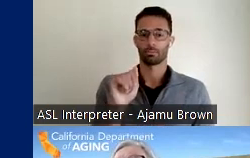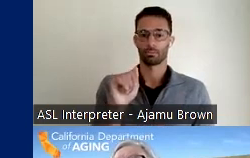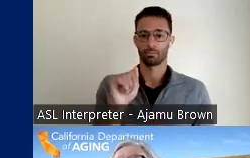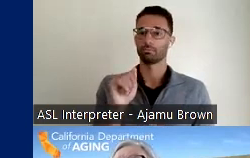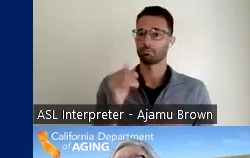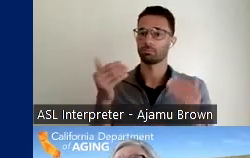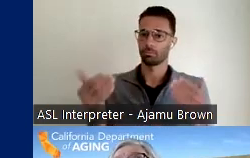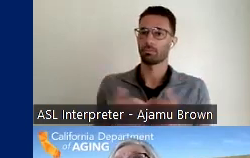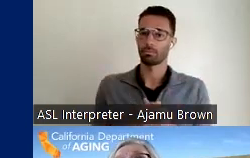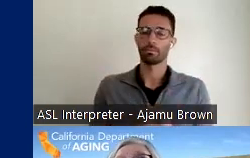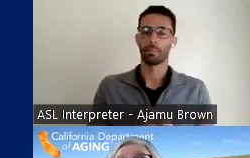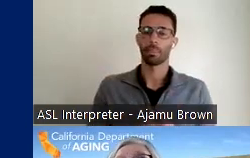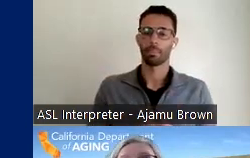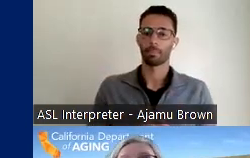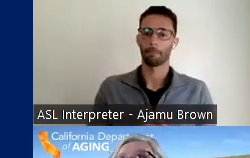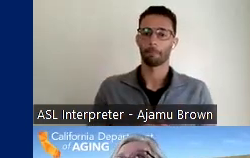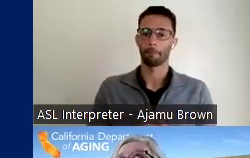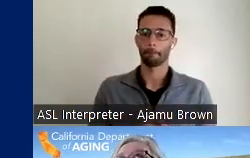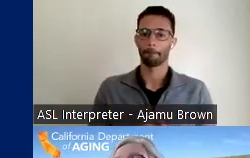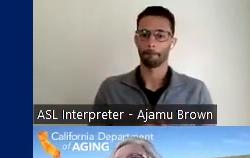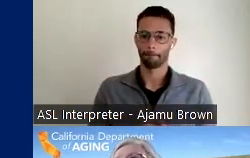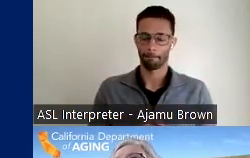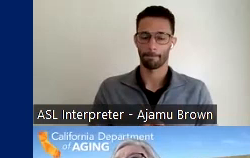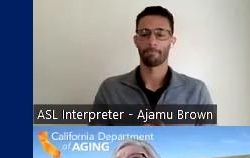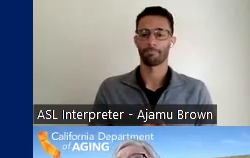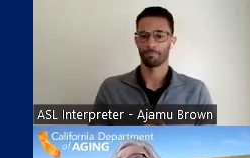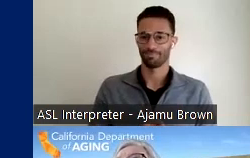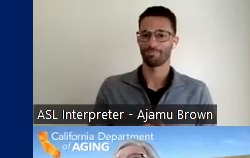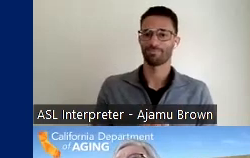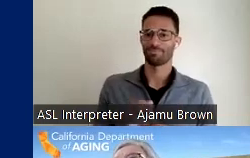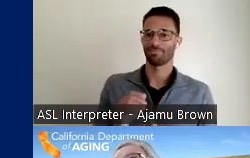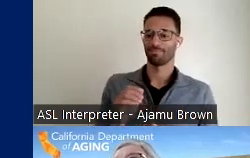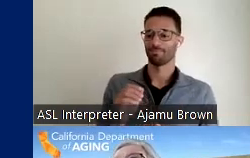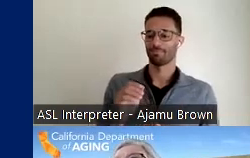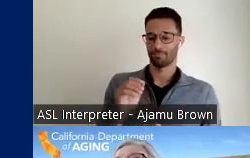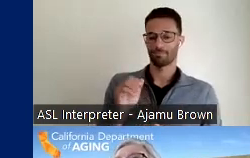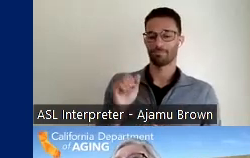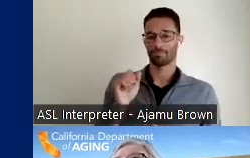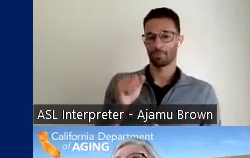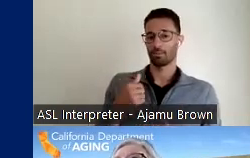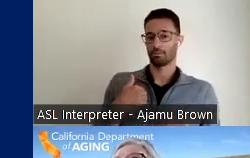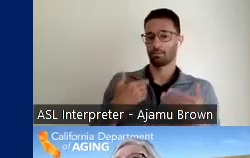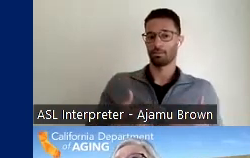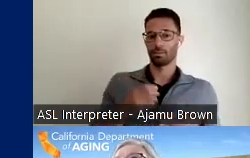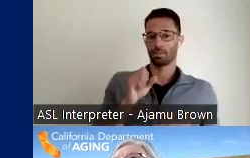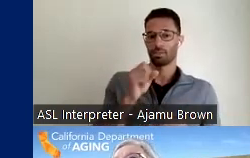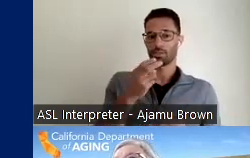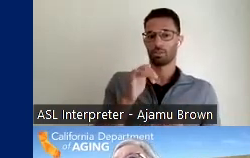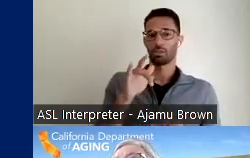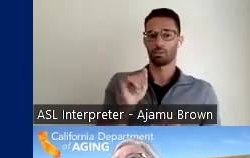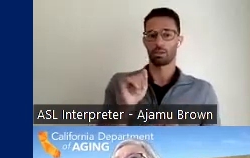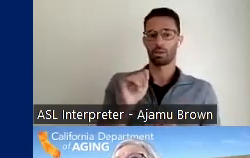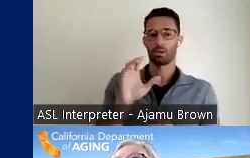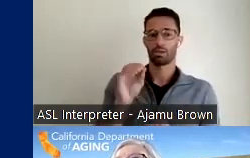Go ahead. Yeah, Sheila, I'm sorry, pardon me. that's okay. This is Shella Komindu Mong, and